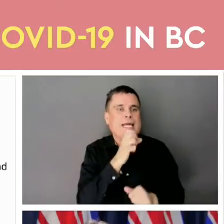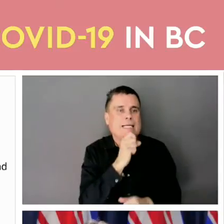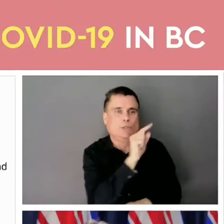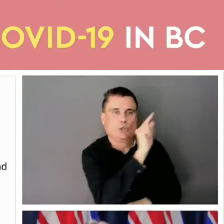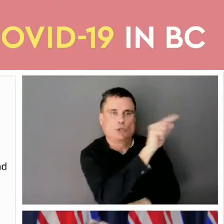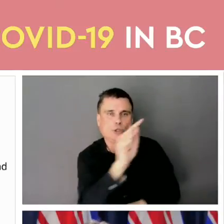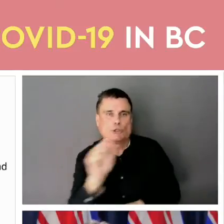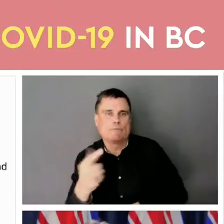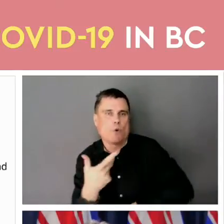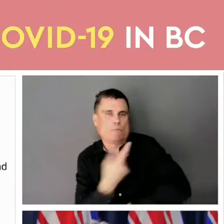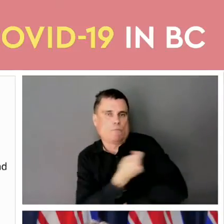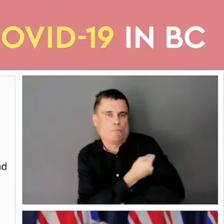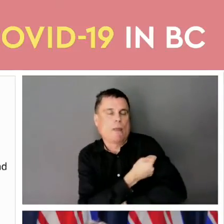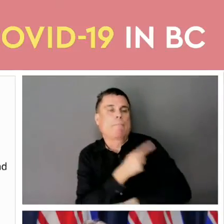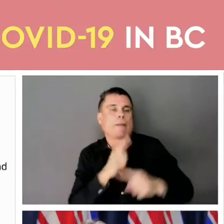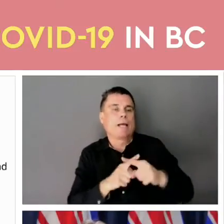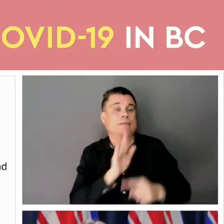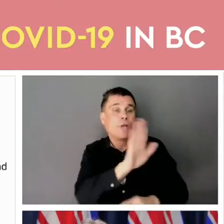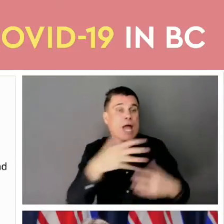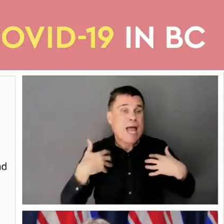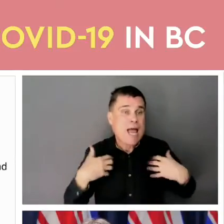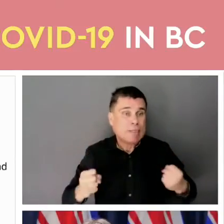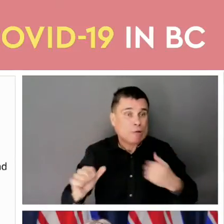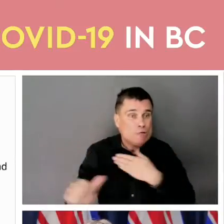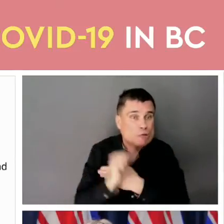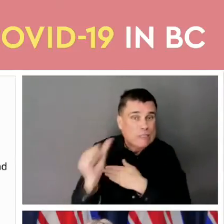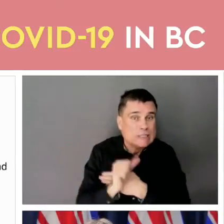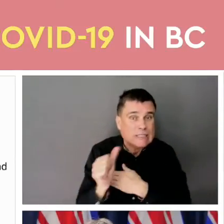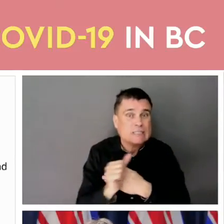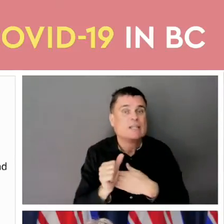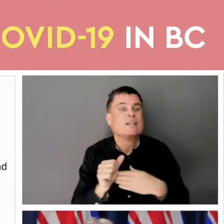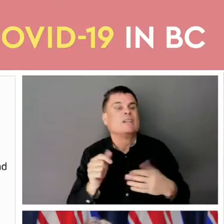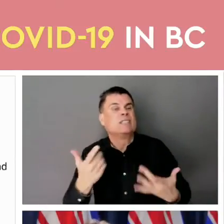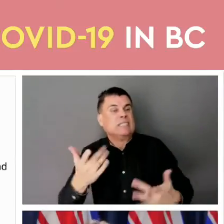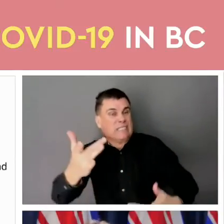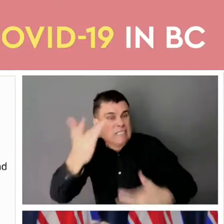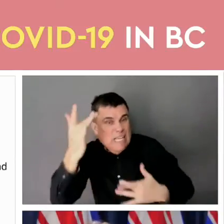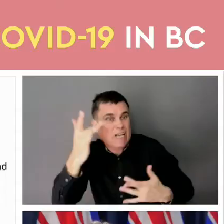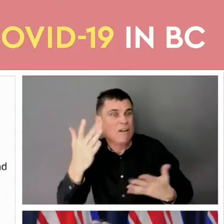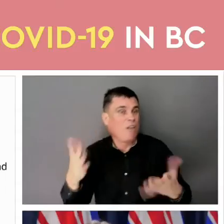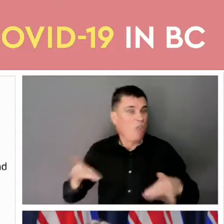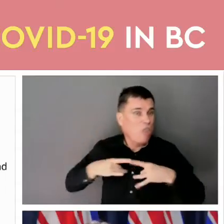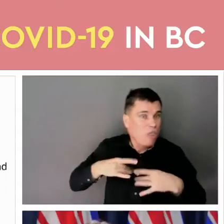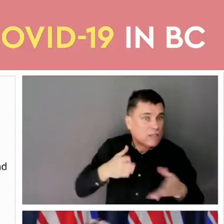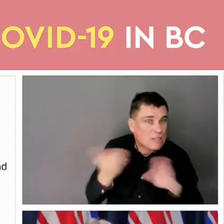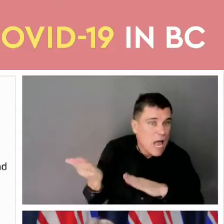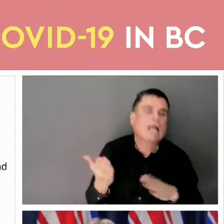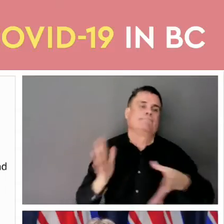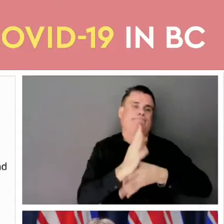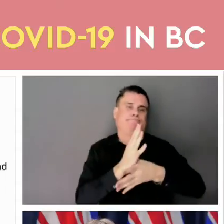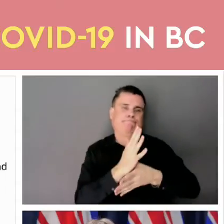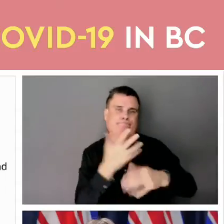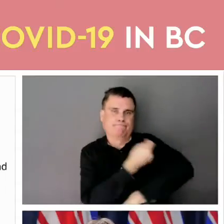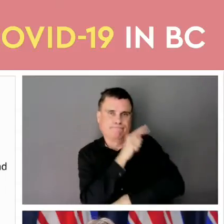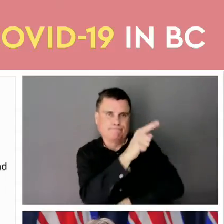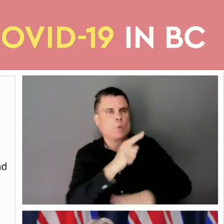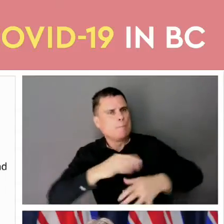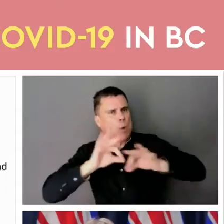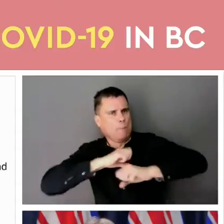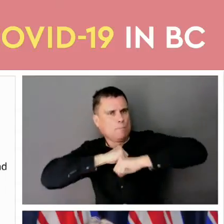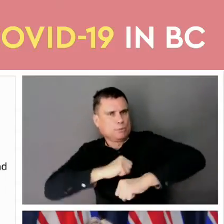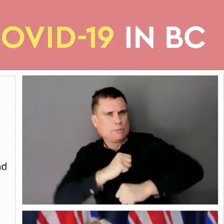Focus of phase one and two is protecting those most vulnerable to severe illness first, and then phase three and four